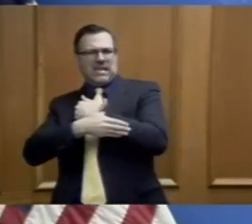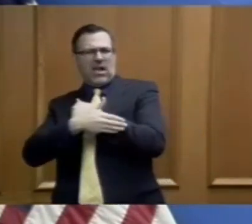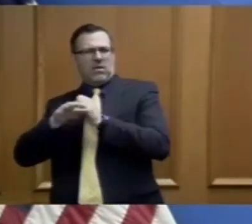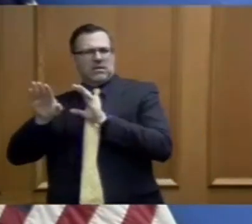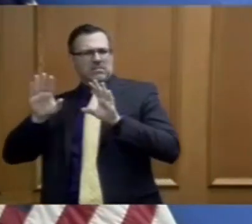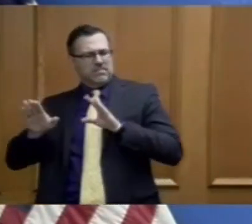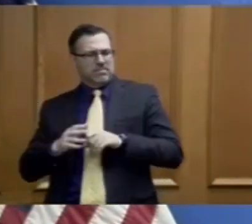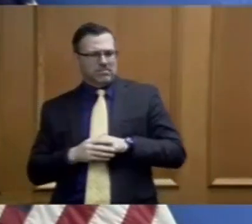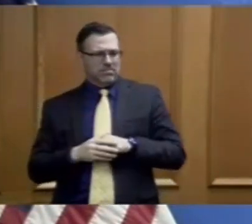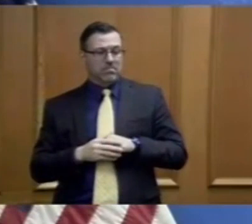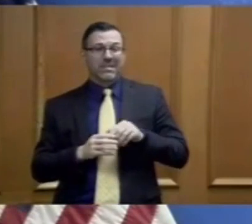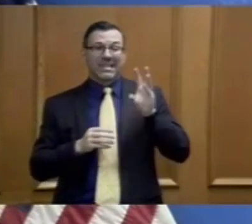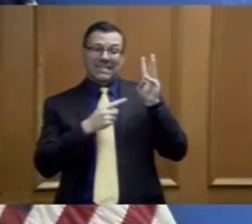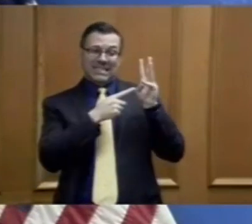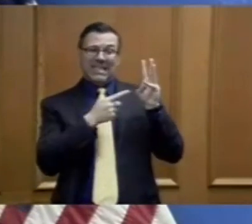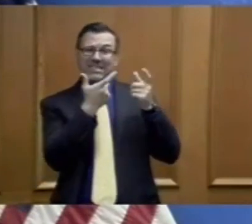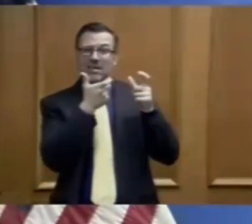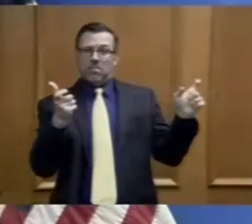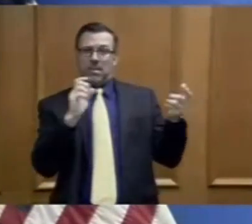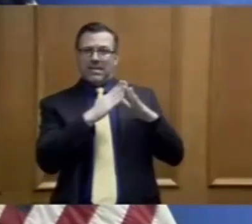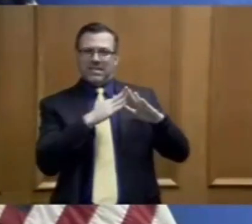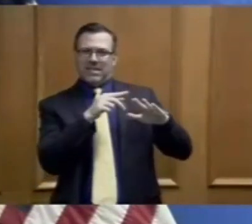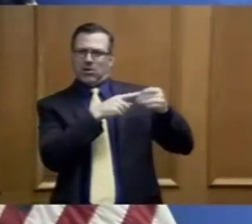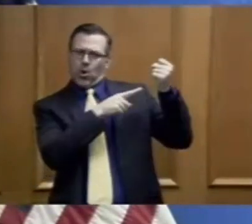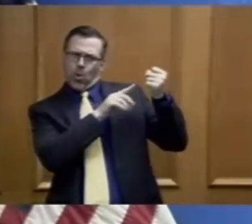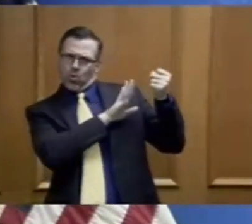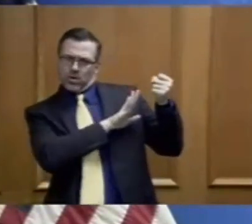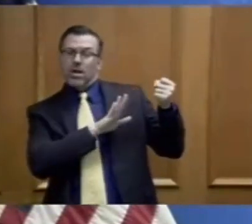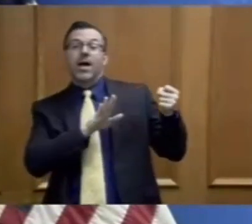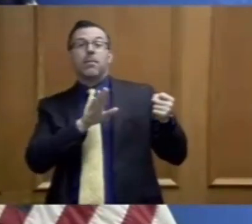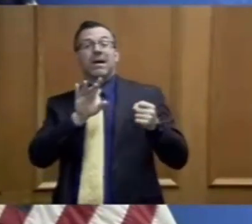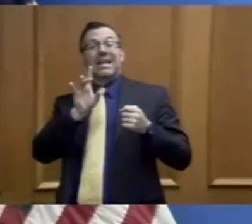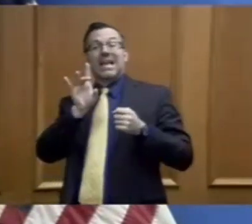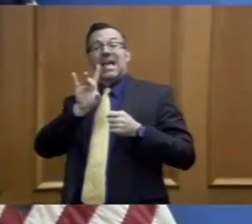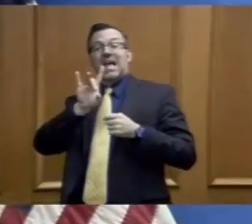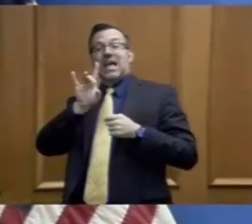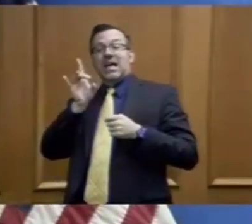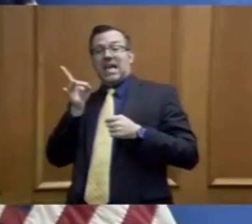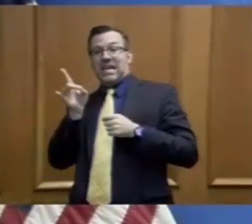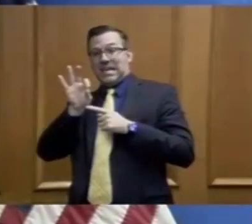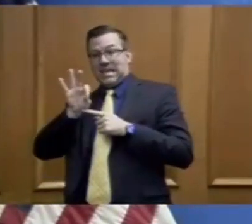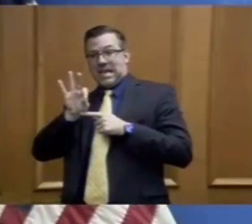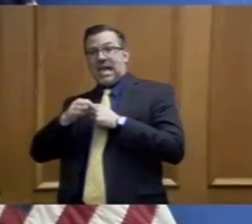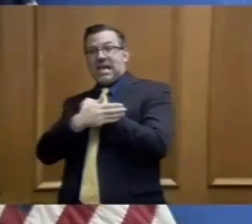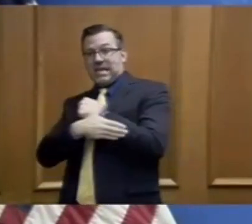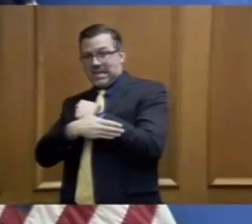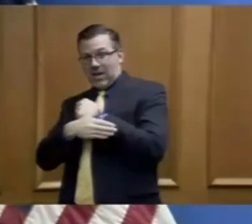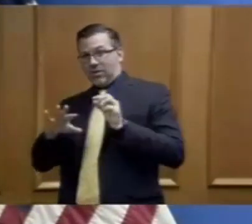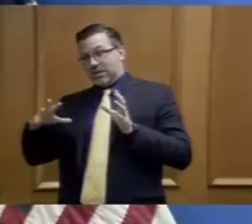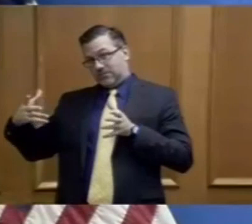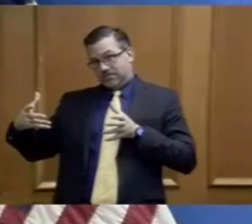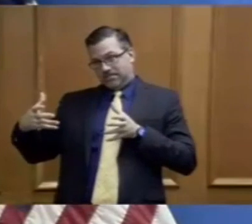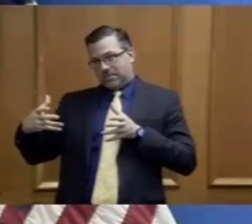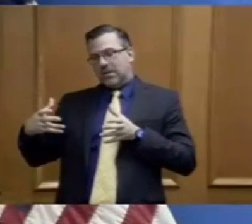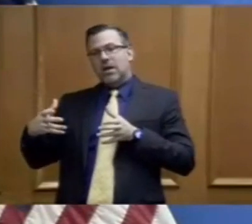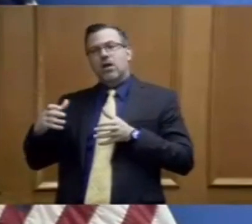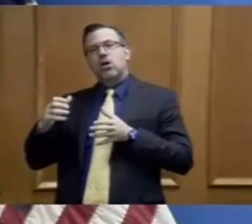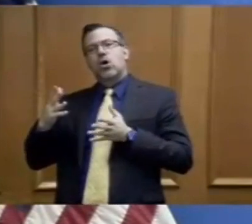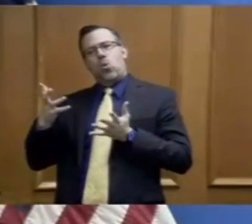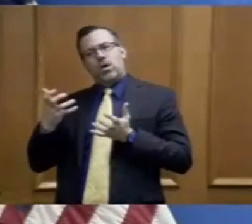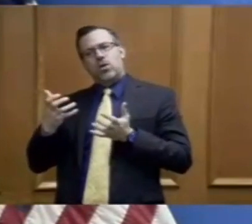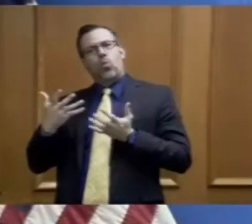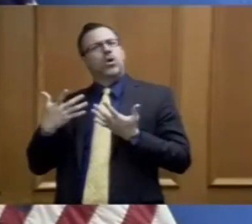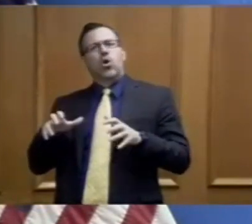clear understanding across the state of the plan, so that we don't have a confusion across the